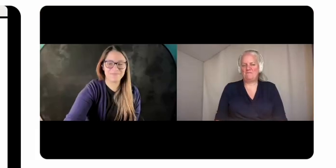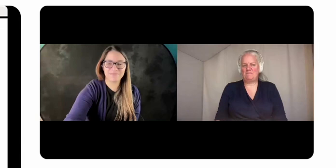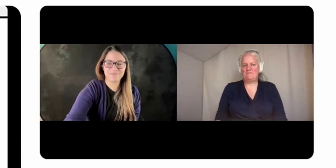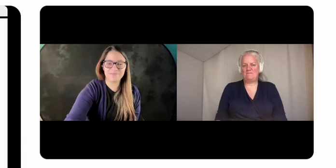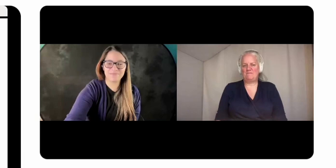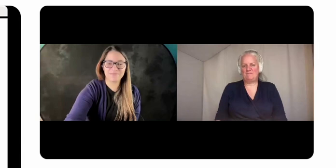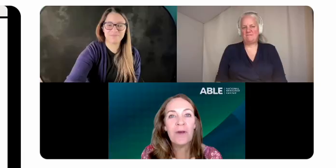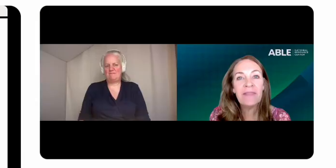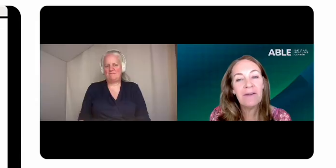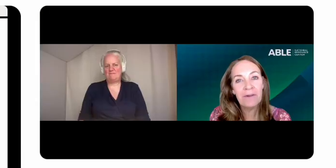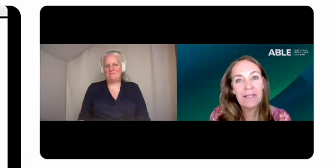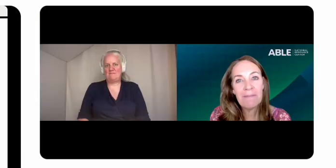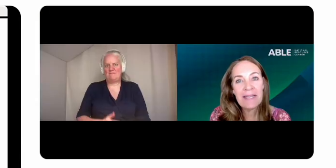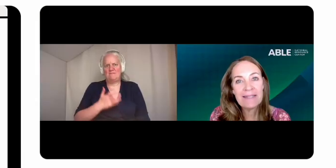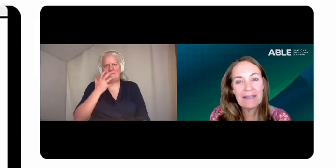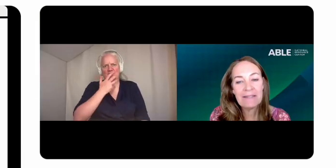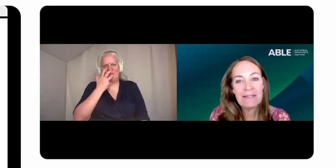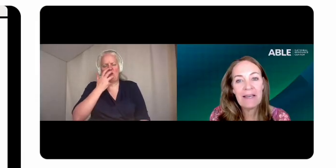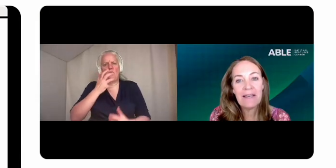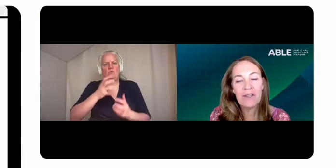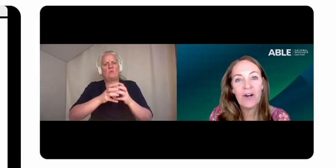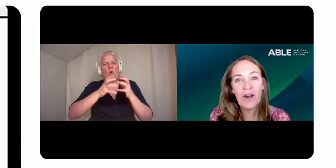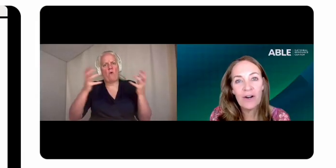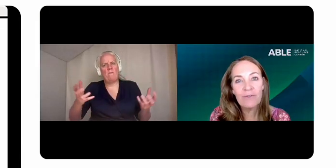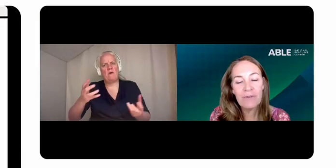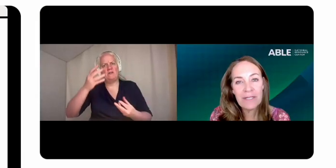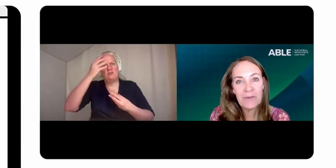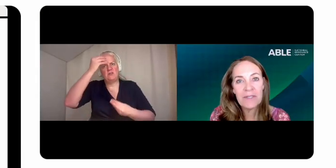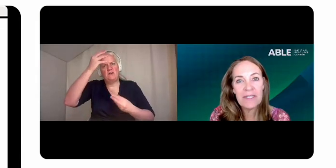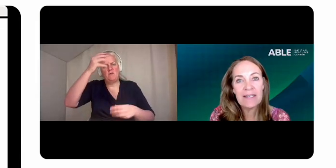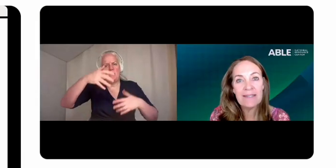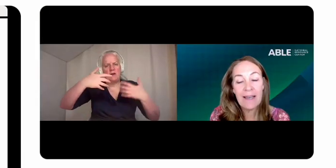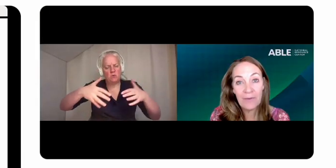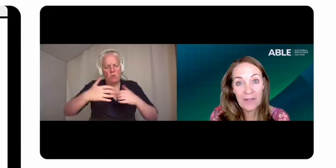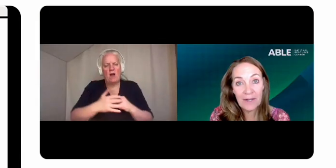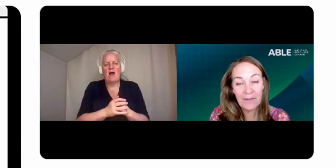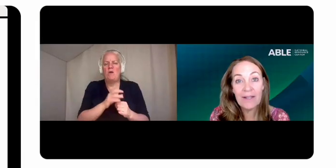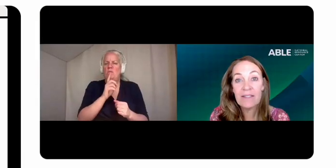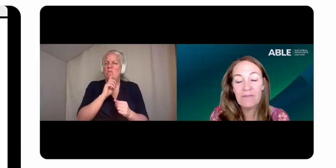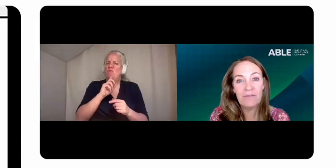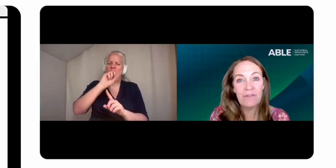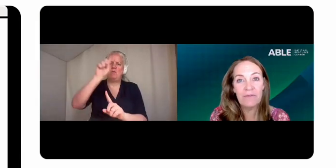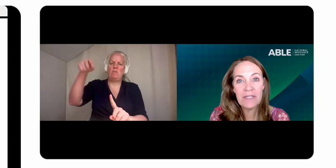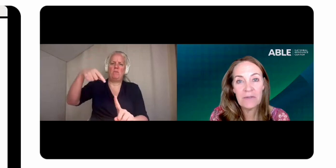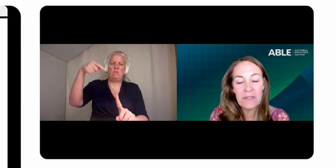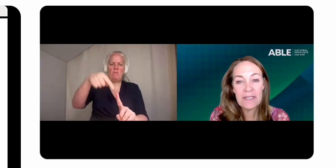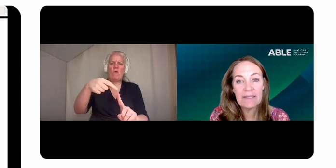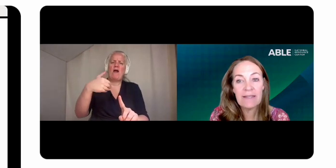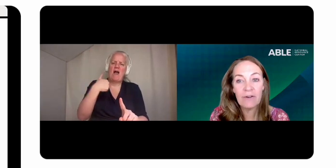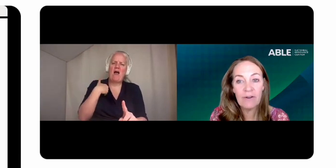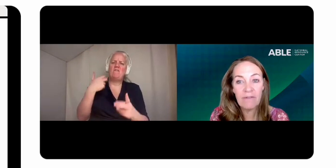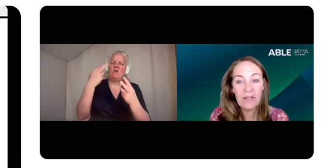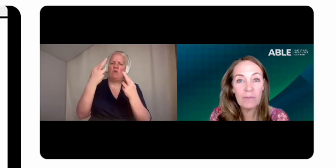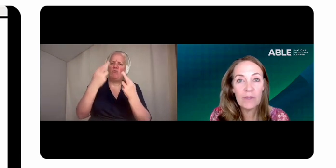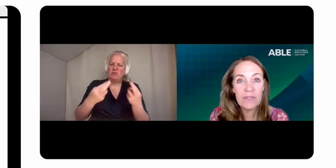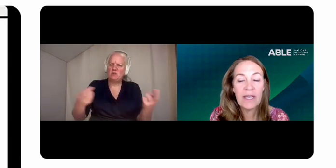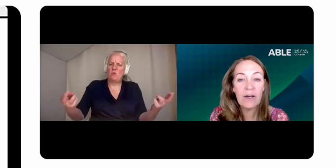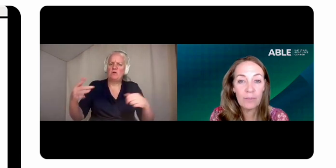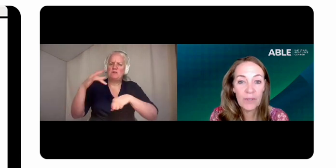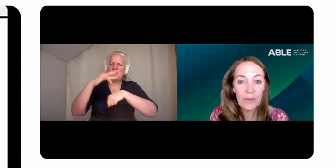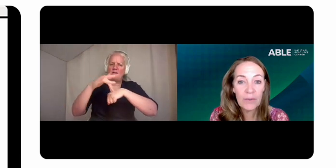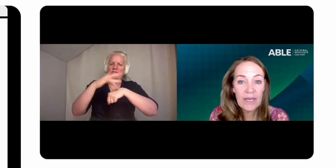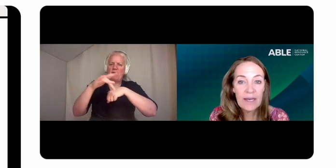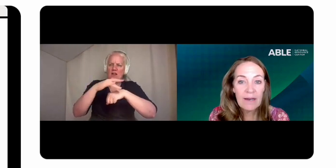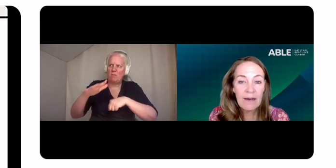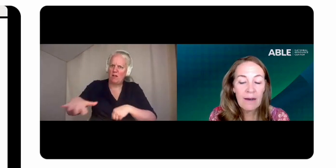but what that really means is that there are resources out there, lots of different resources that are available